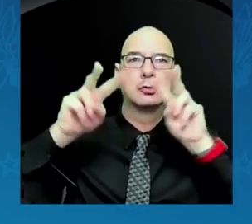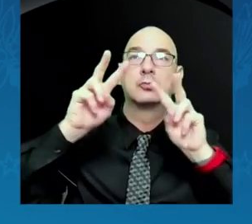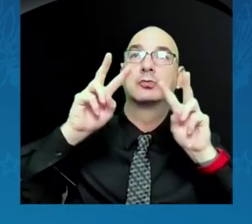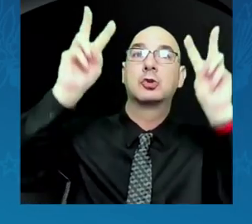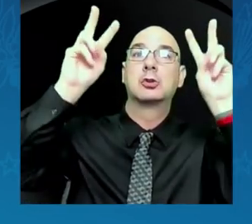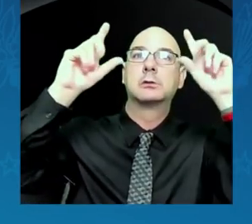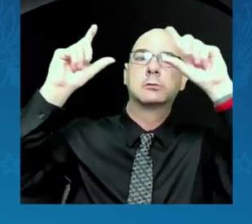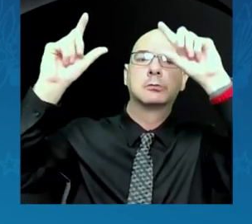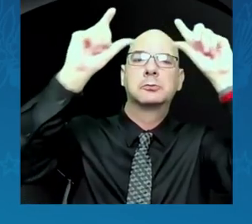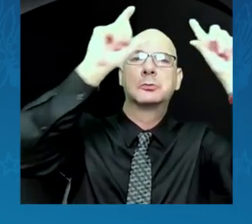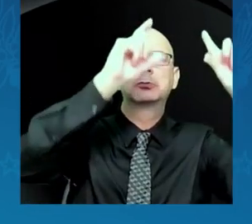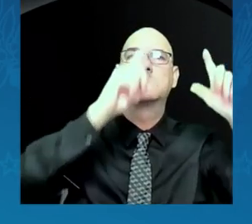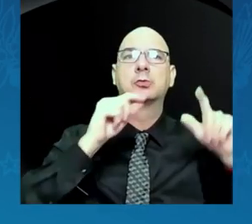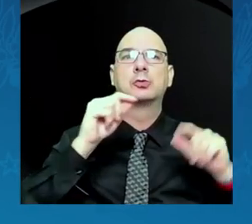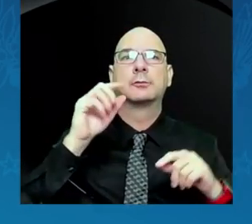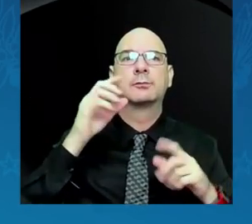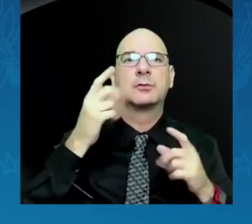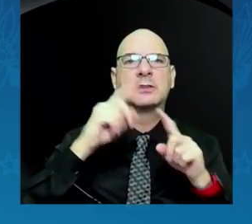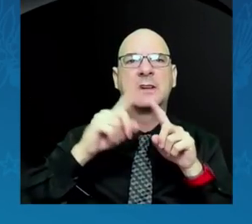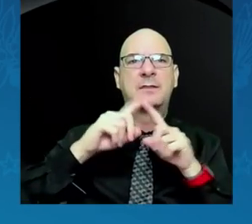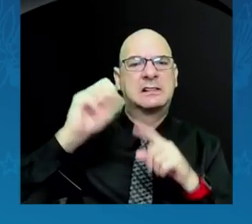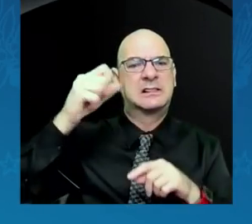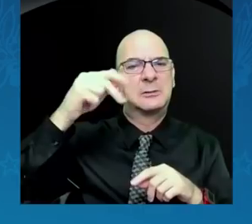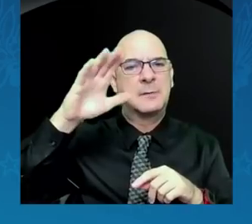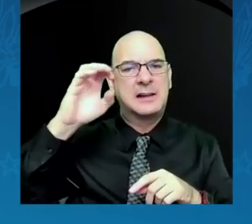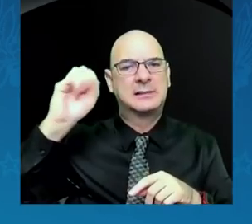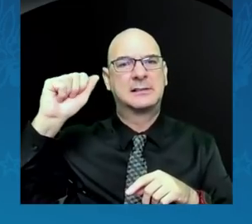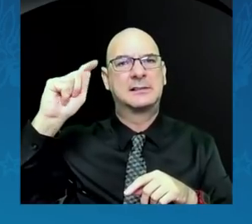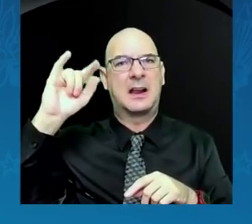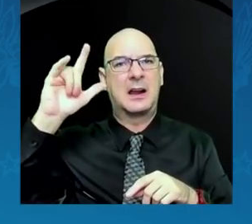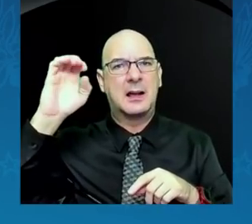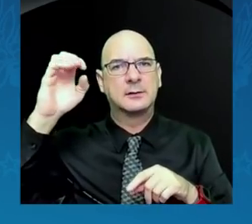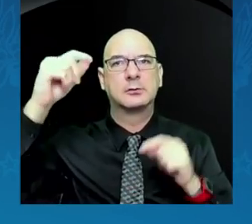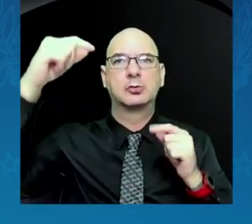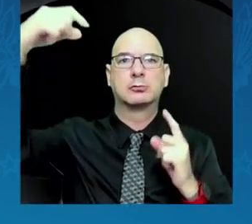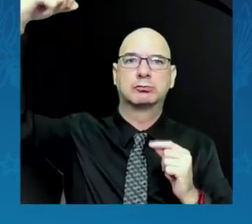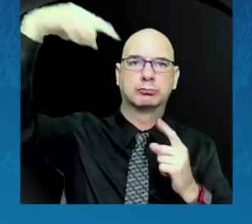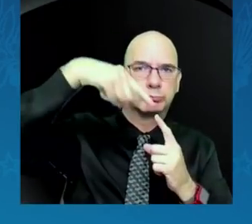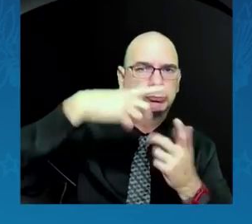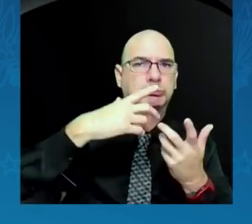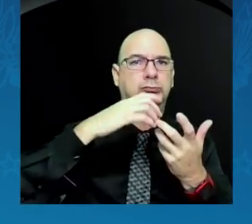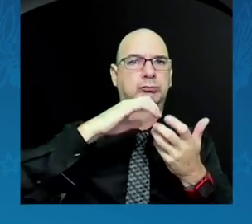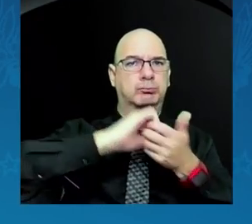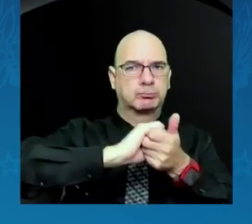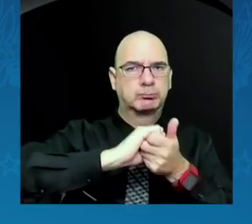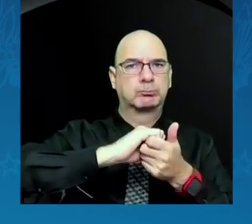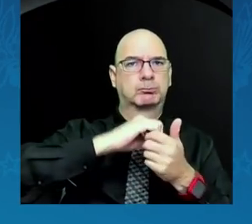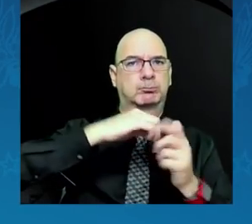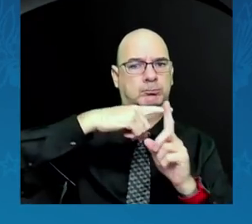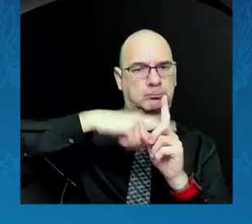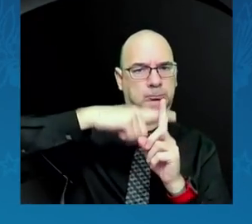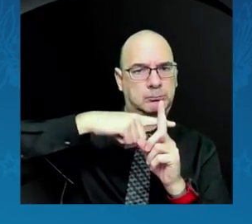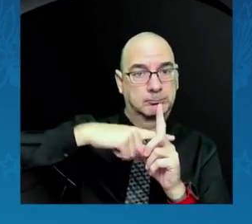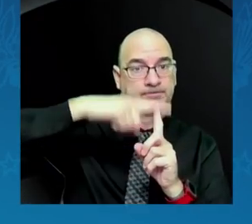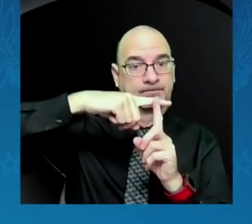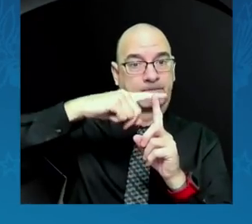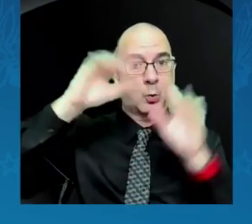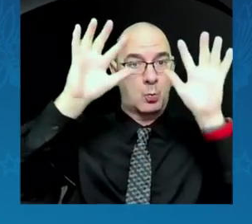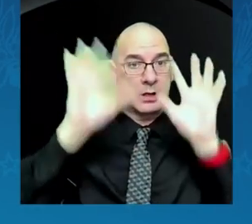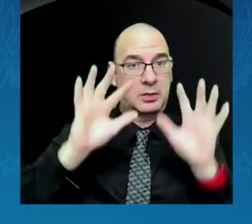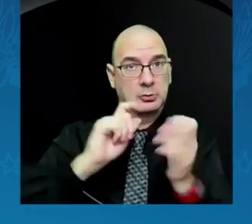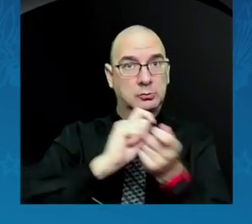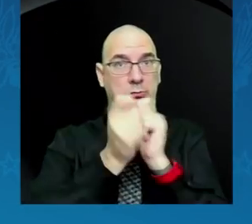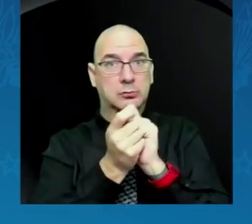our partnership on combating climate change, including issues like predicting weather patterns, addressing issues like